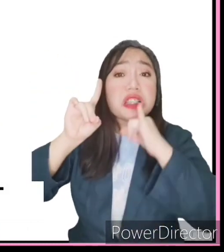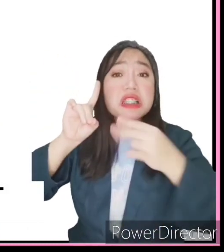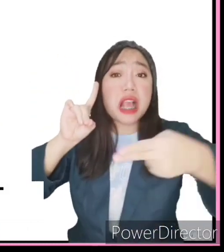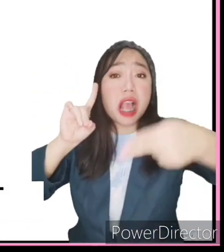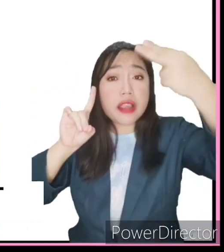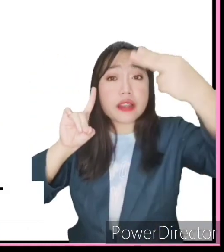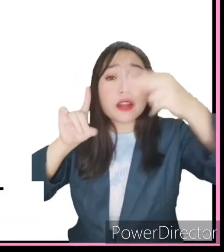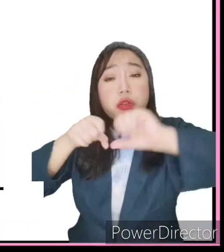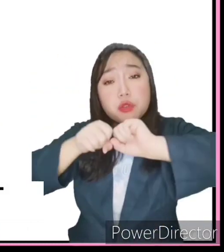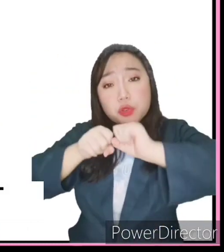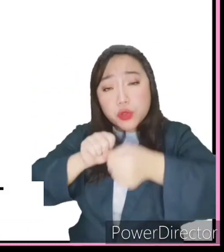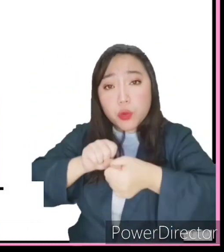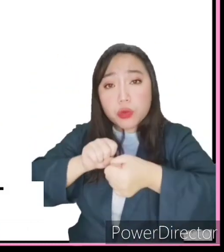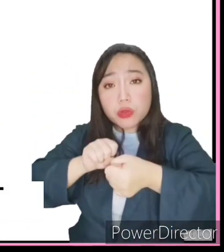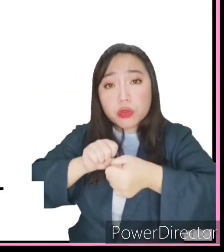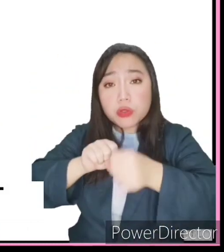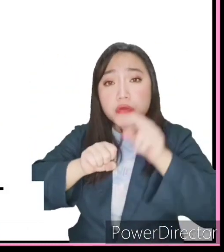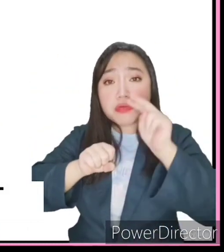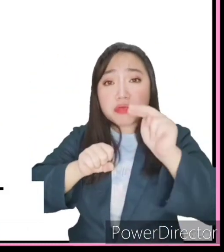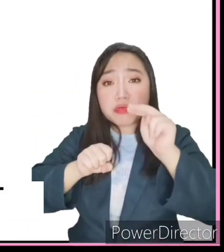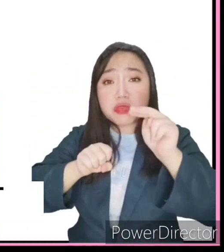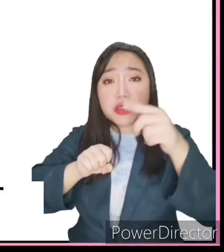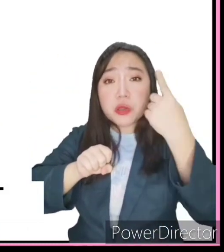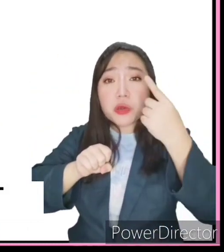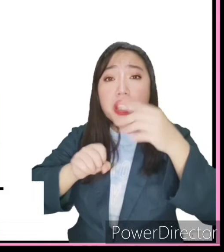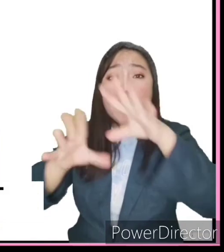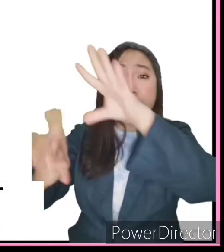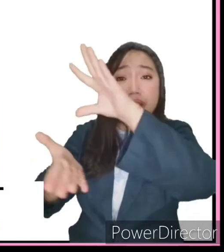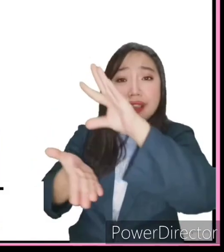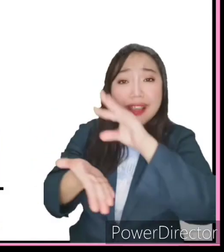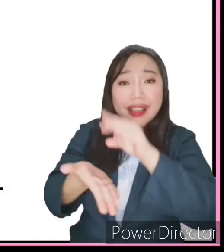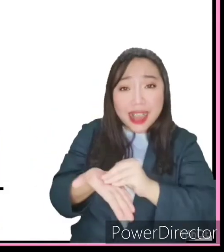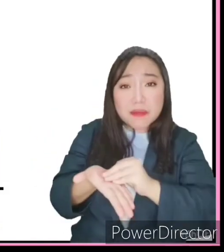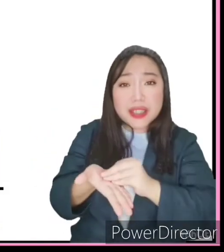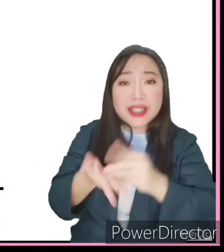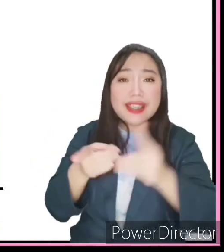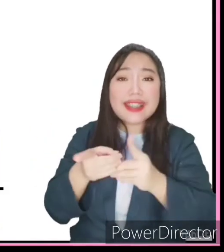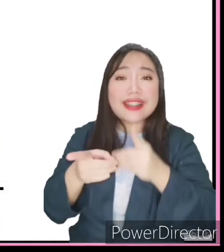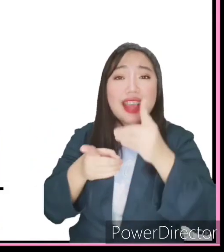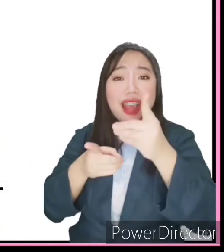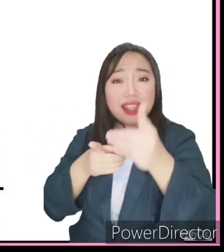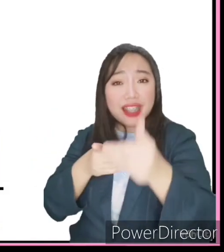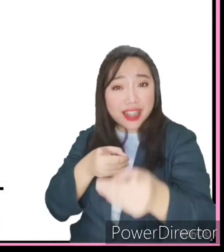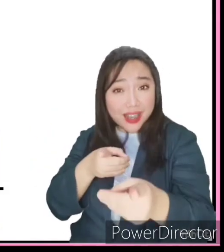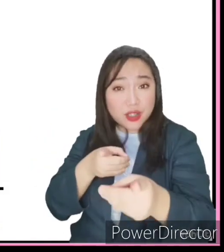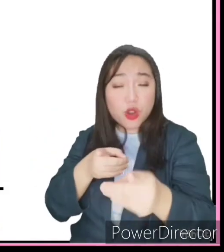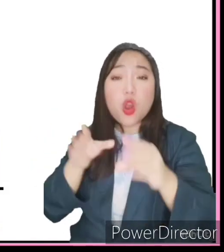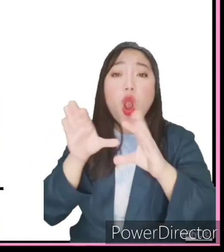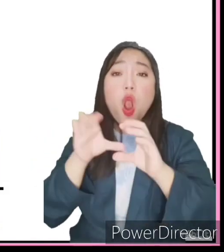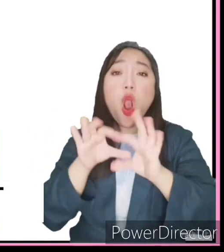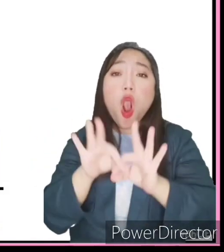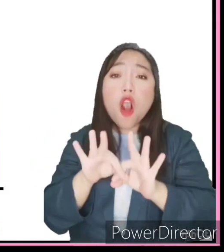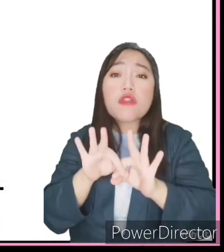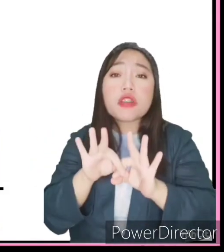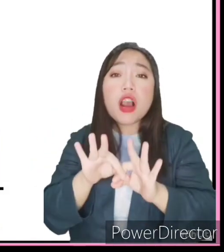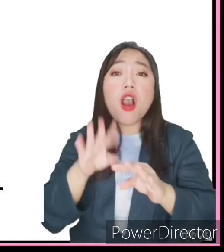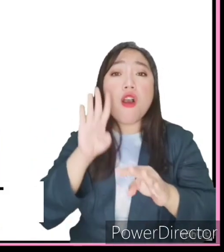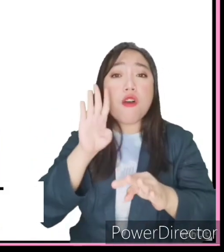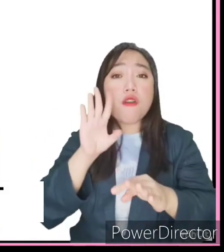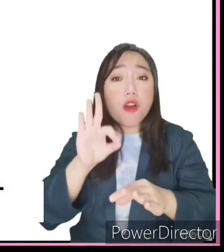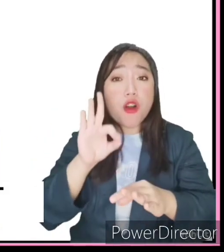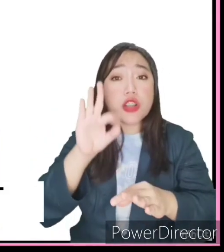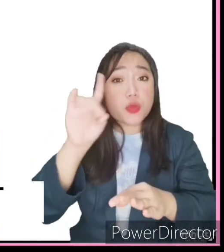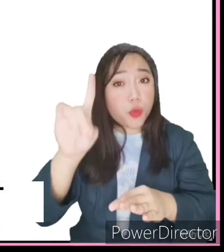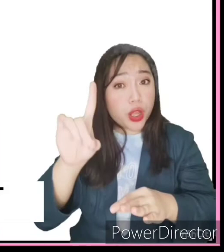1 because it's 8. 8 is higher than 4. Then that means you just need to copy the direction of